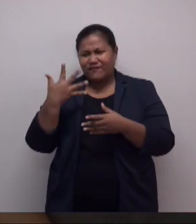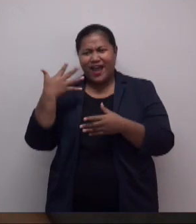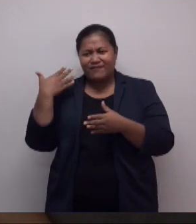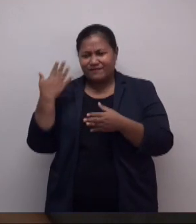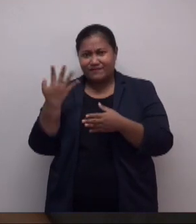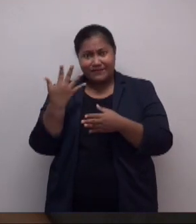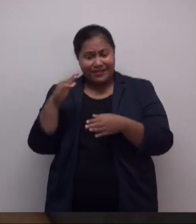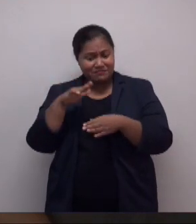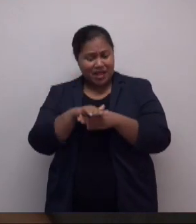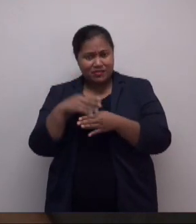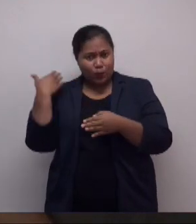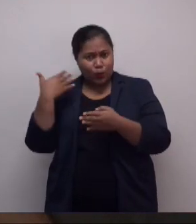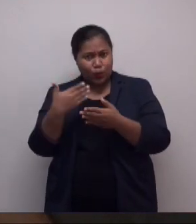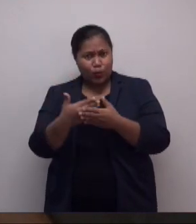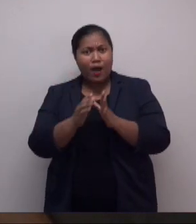from home.